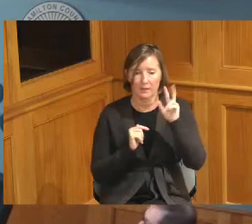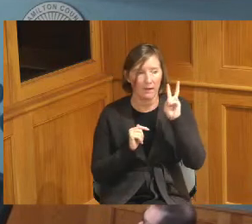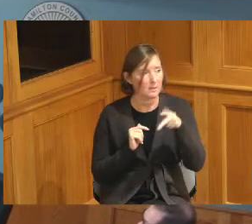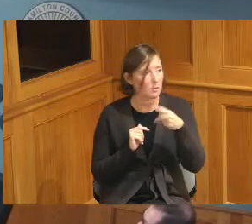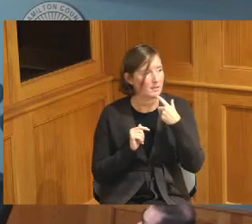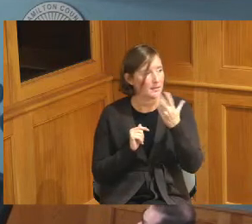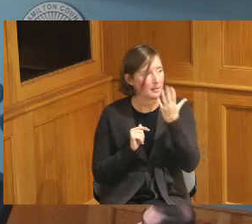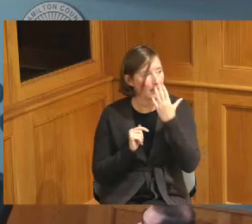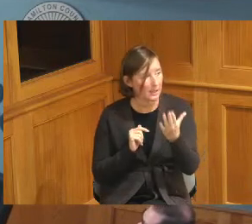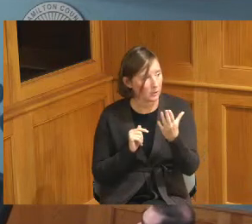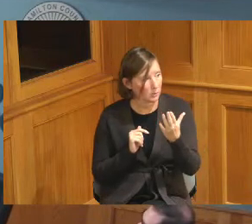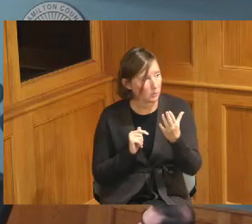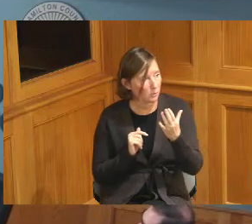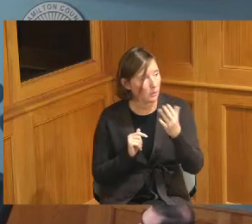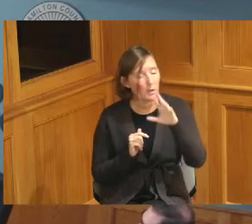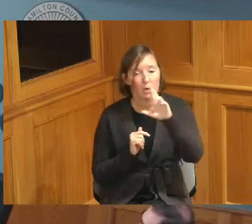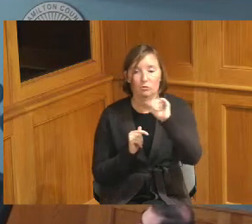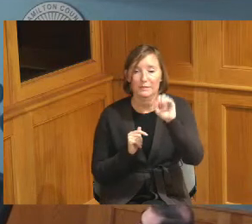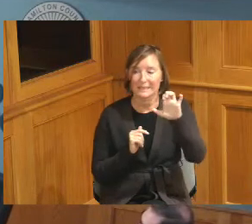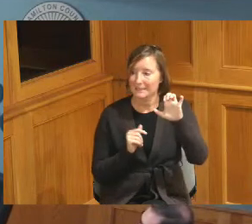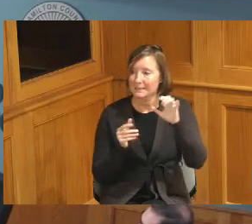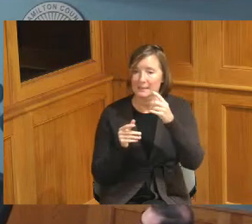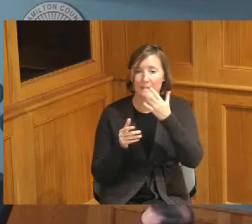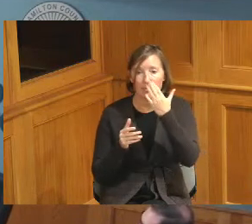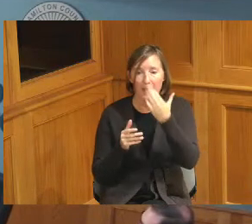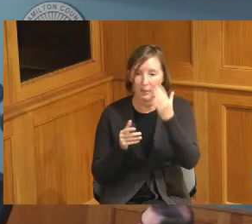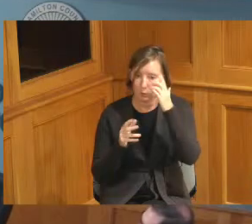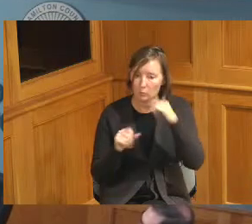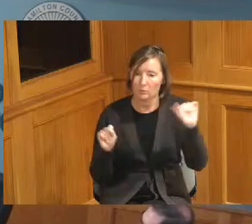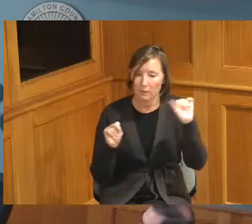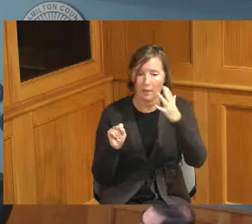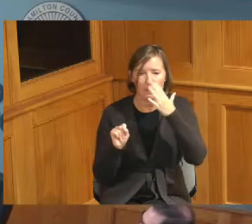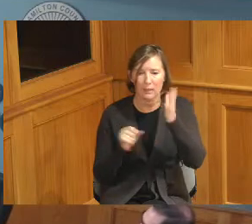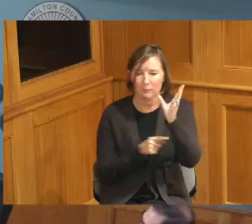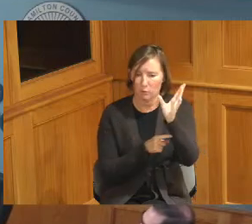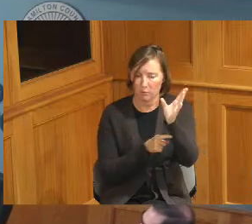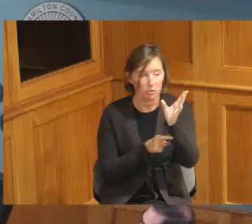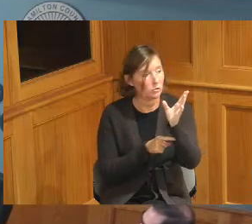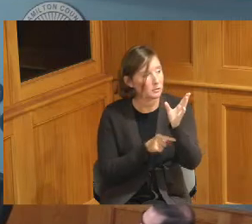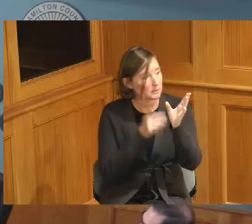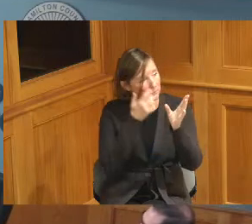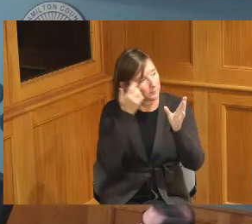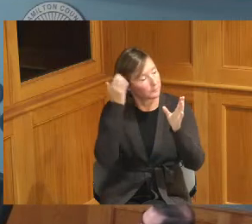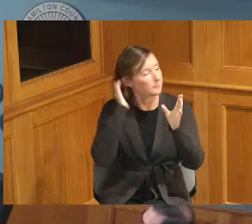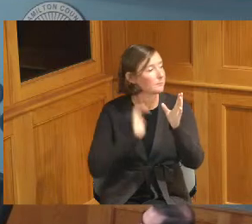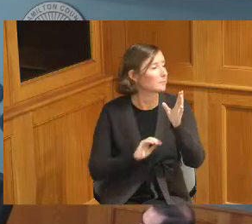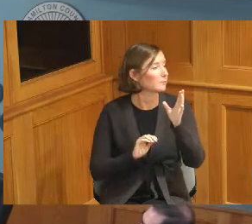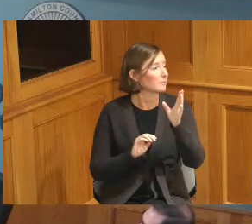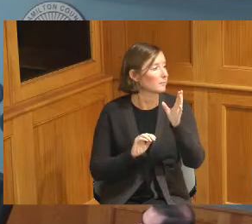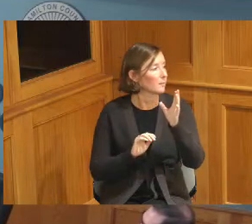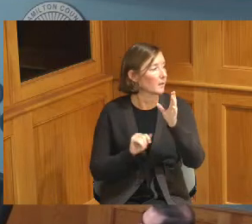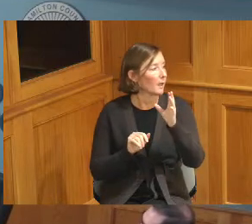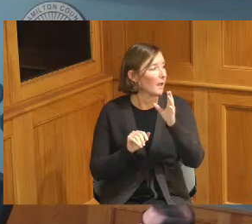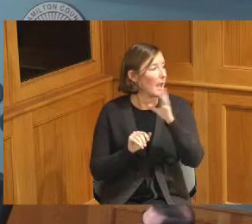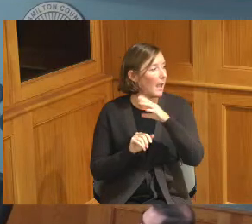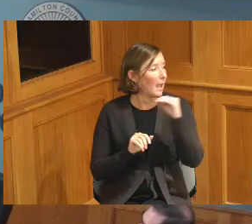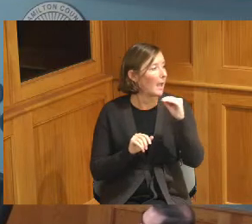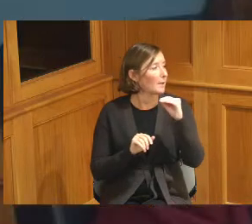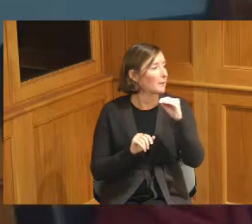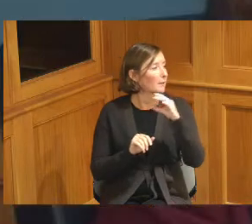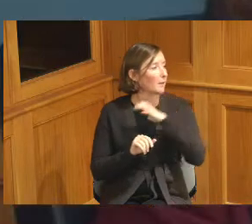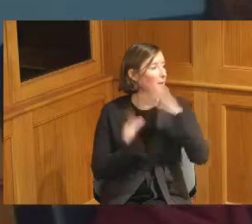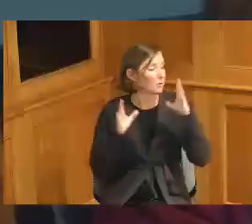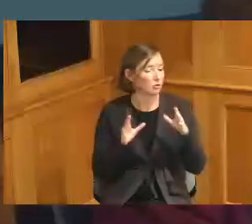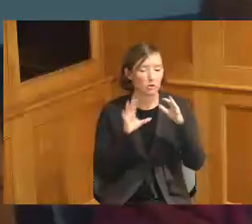Thank you. Commissioner Dumas. Thank you. Thank you for your presentation. Just a few questions. I know Sarah has said earlier